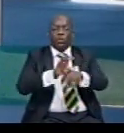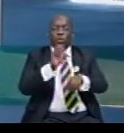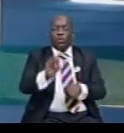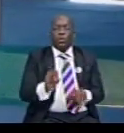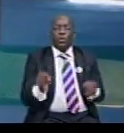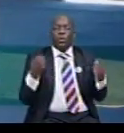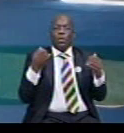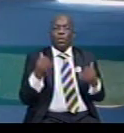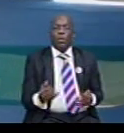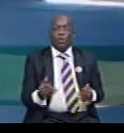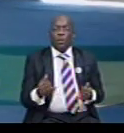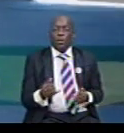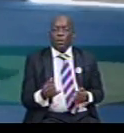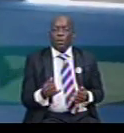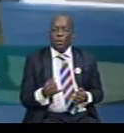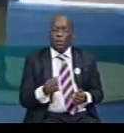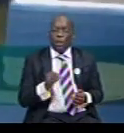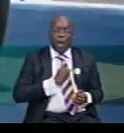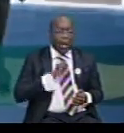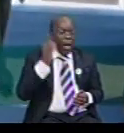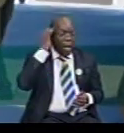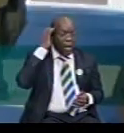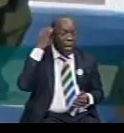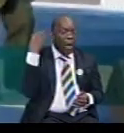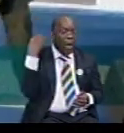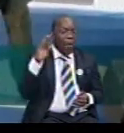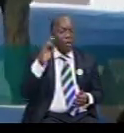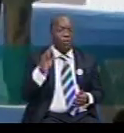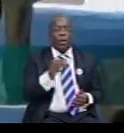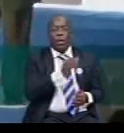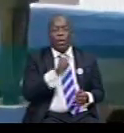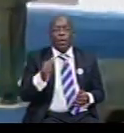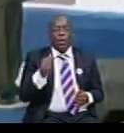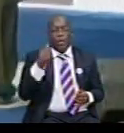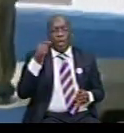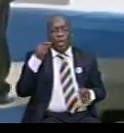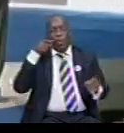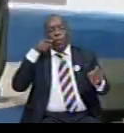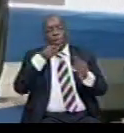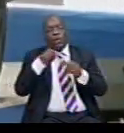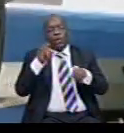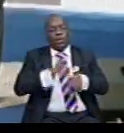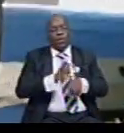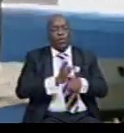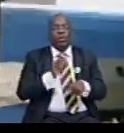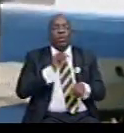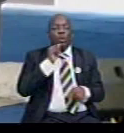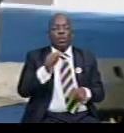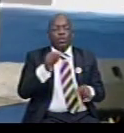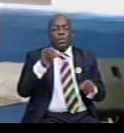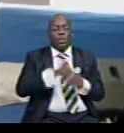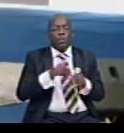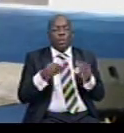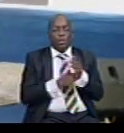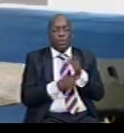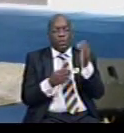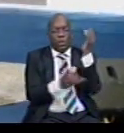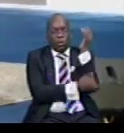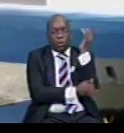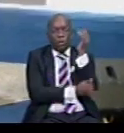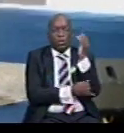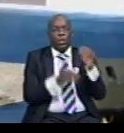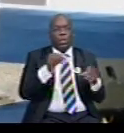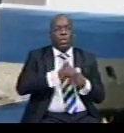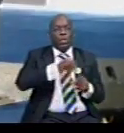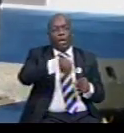say, come. I even hear of a particular church, not in this country, of course, in another country,